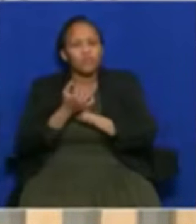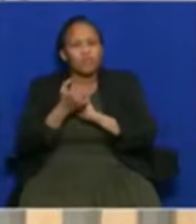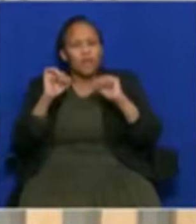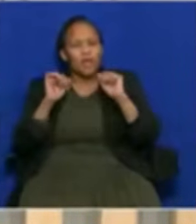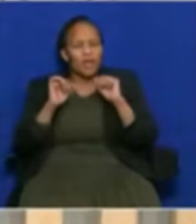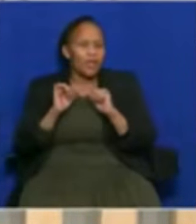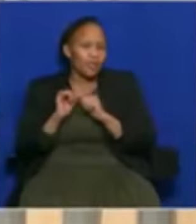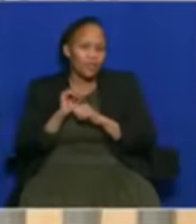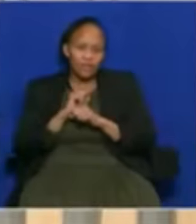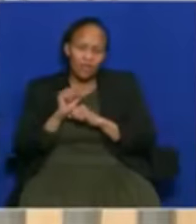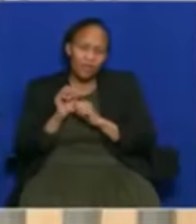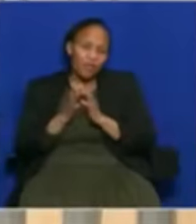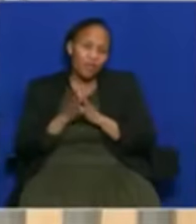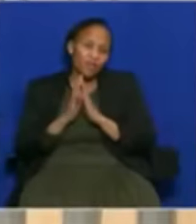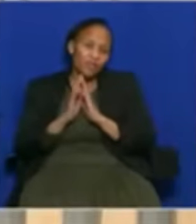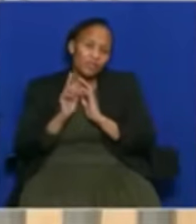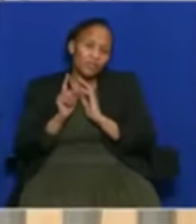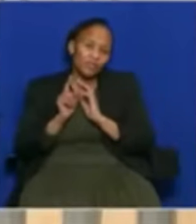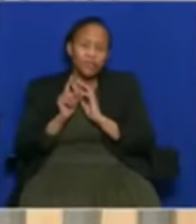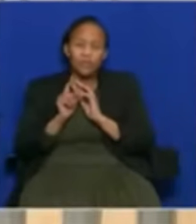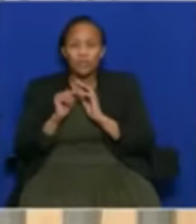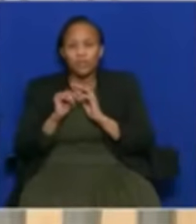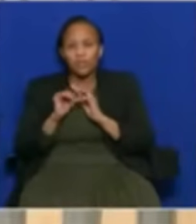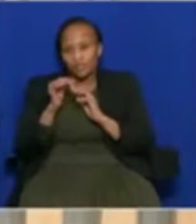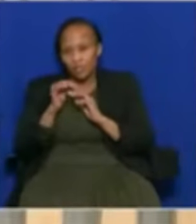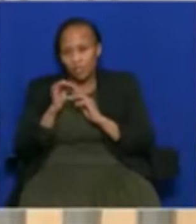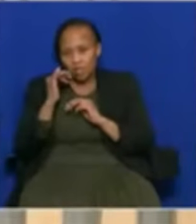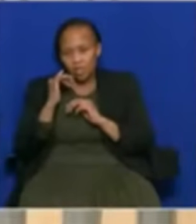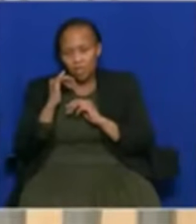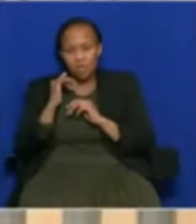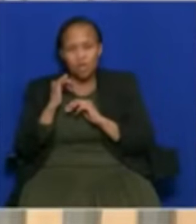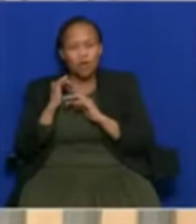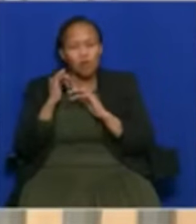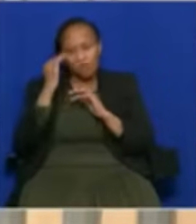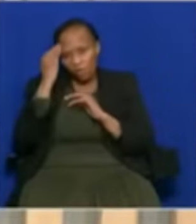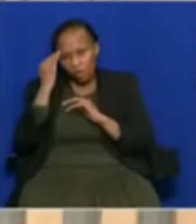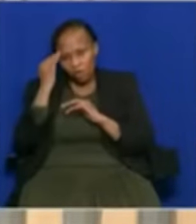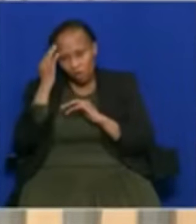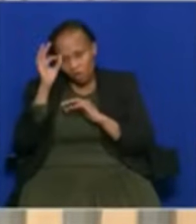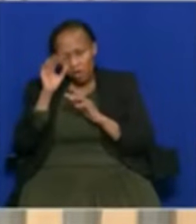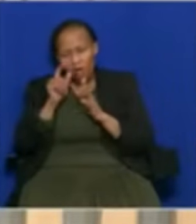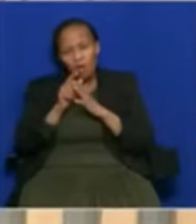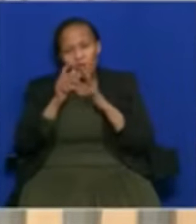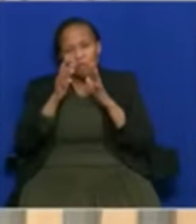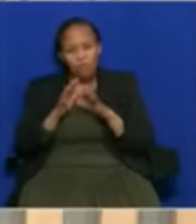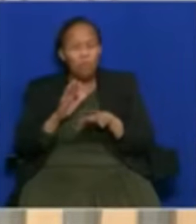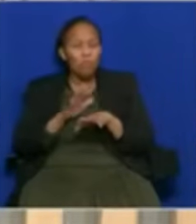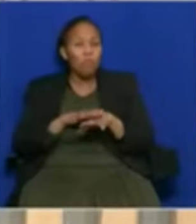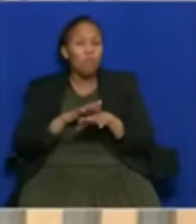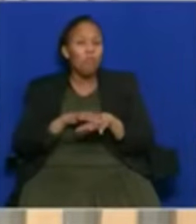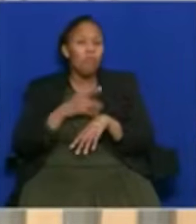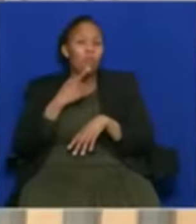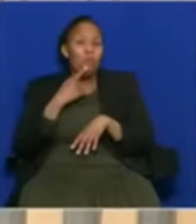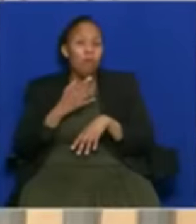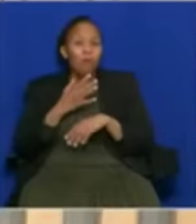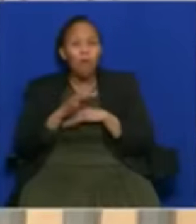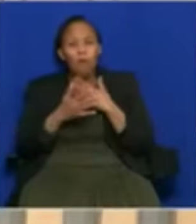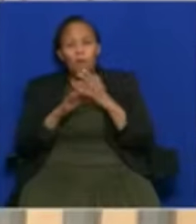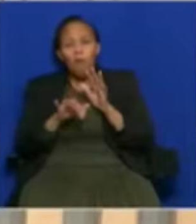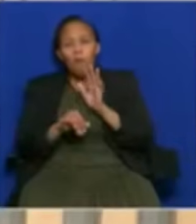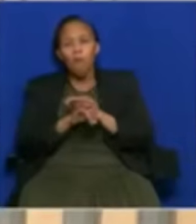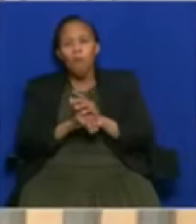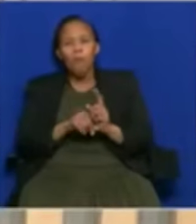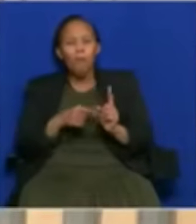imposed. Yes. And then it goes further and identifies you personally as the person